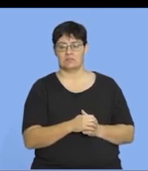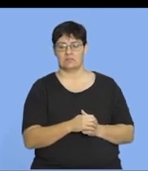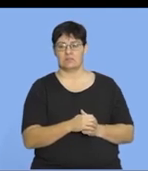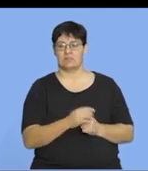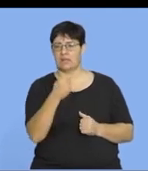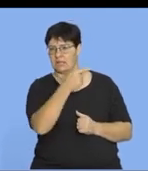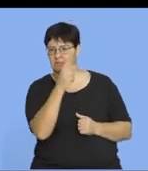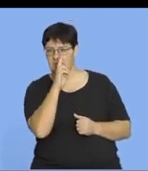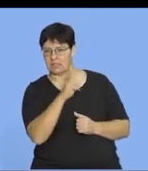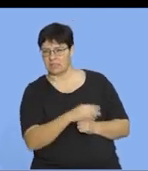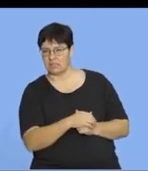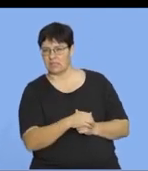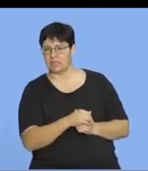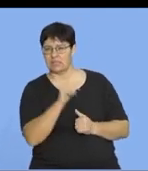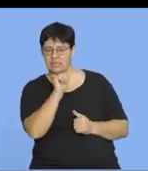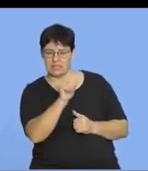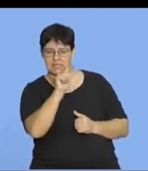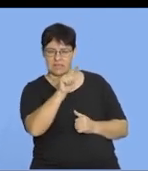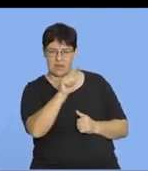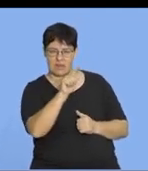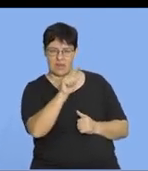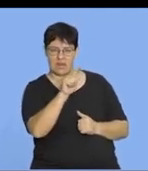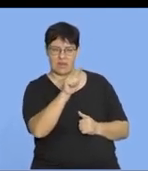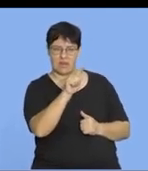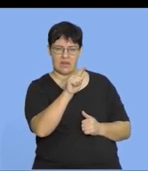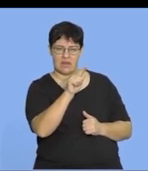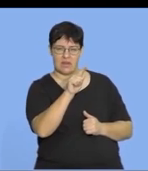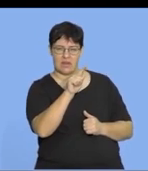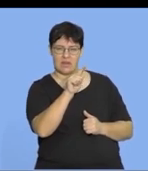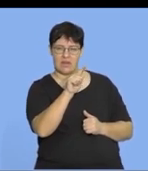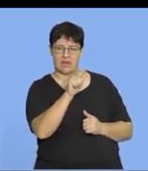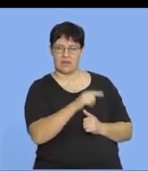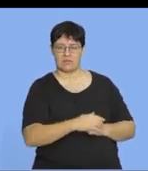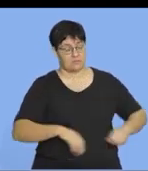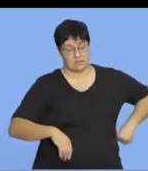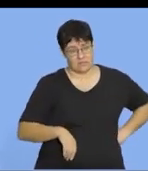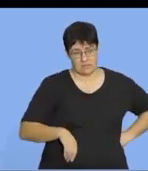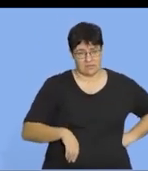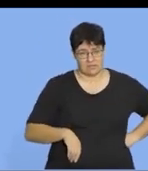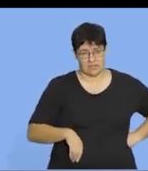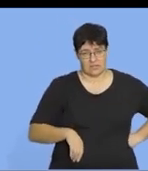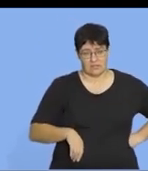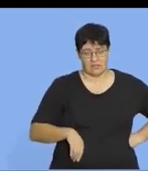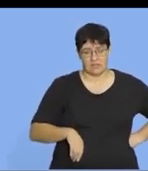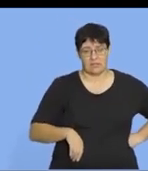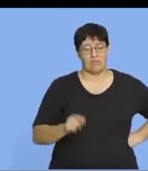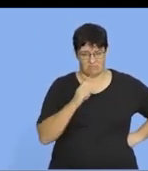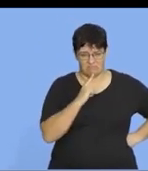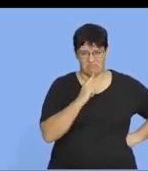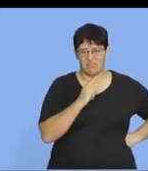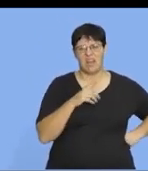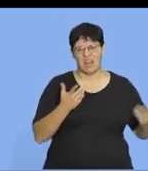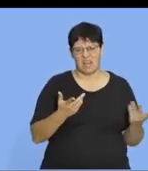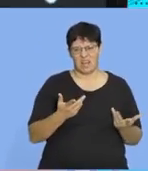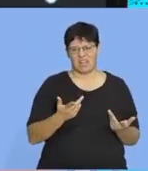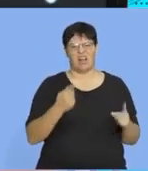I'm going to have to put the calculator back up because I can't remember that number. 67, you know what? I'm going to put it in scientific